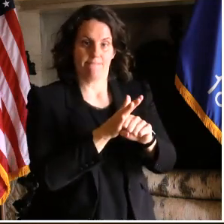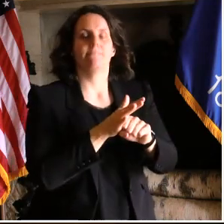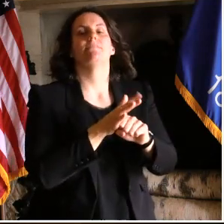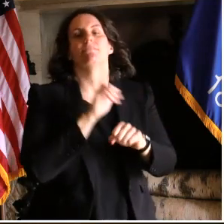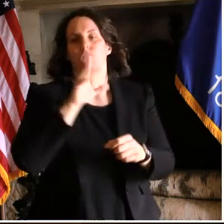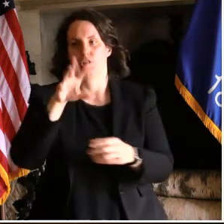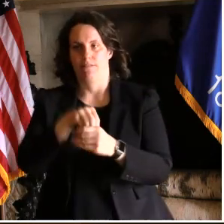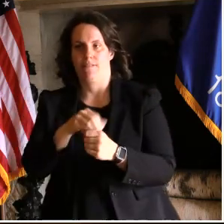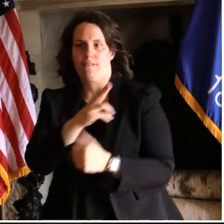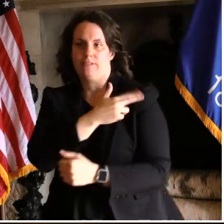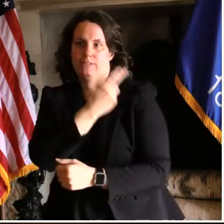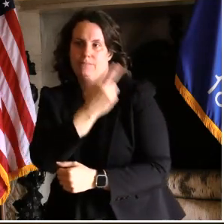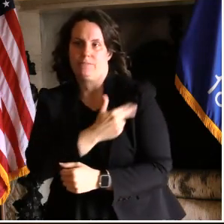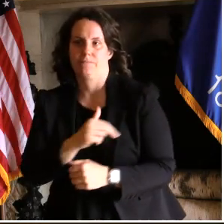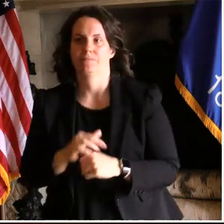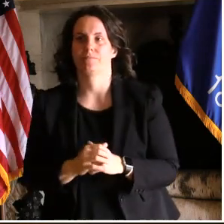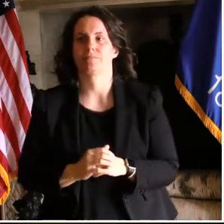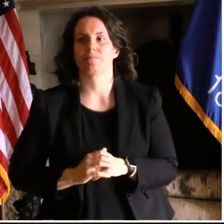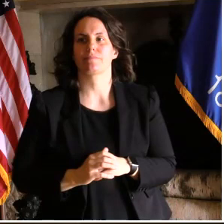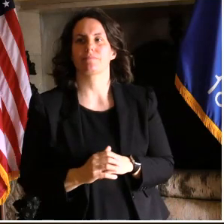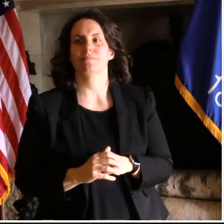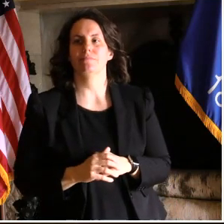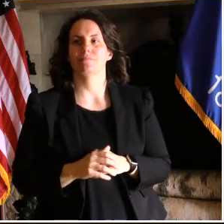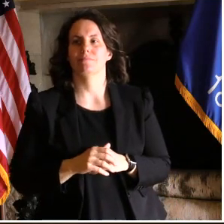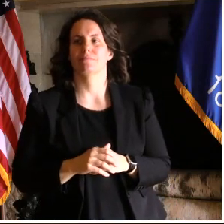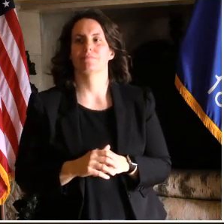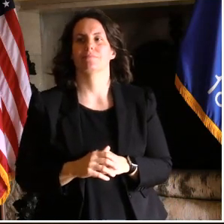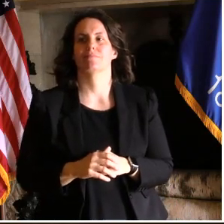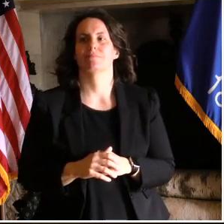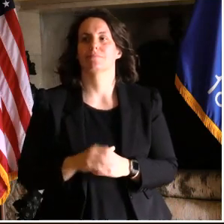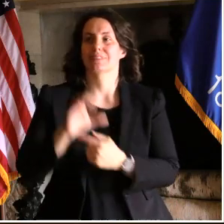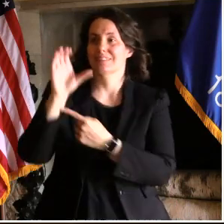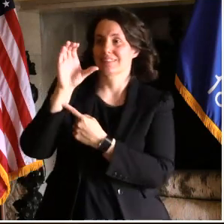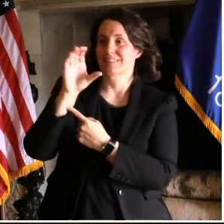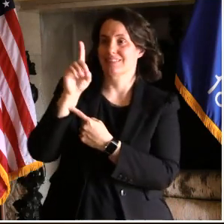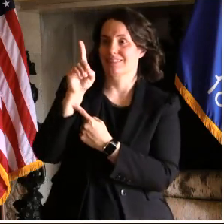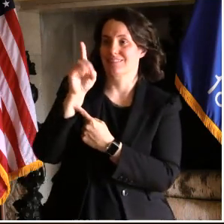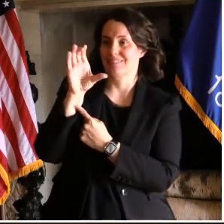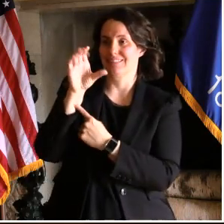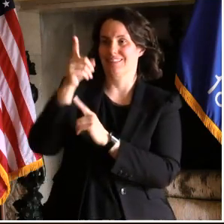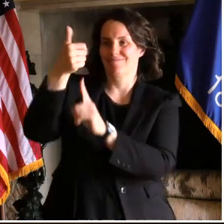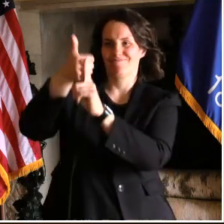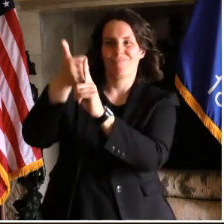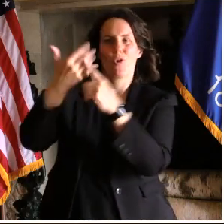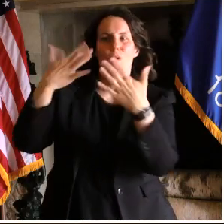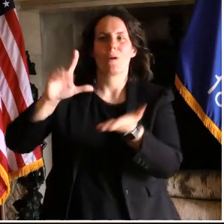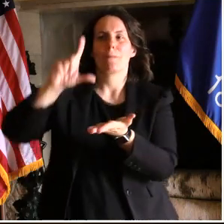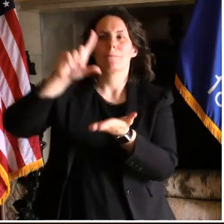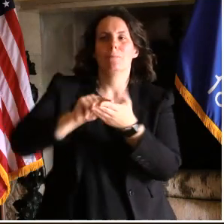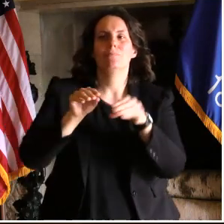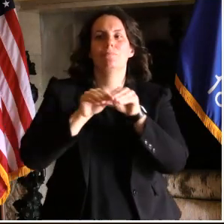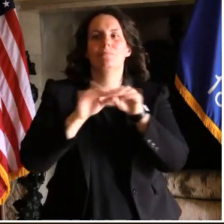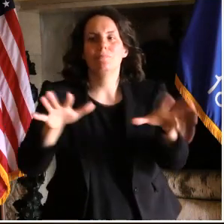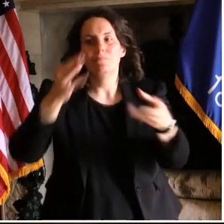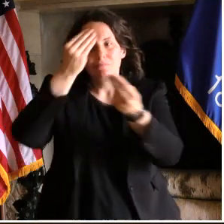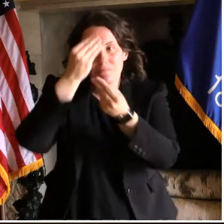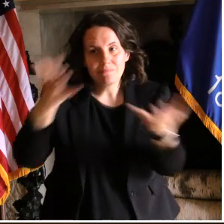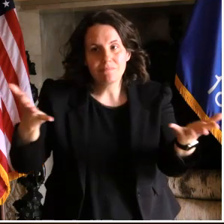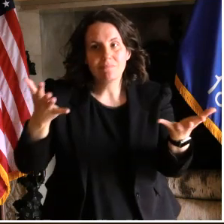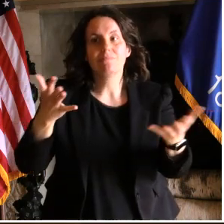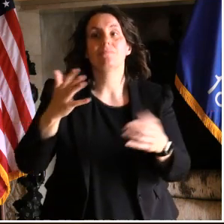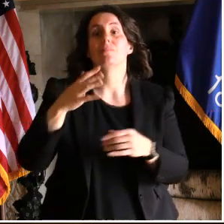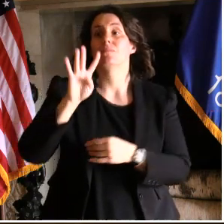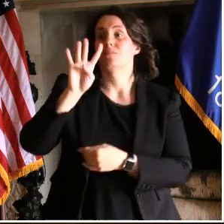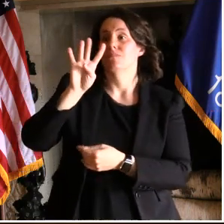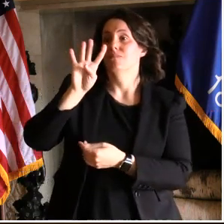4,000 cases in the U.S. was published by the CDC last week, and it was about 12% overall. So we are